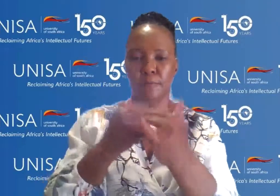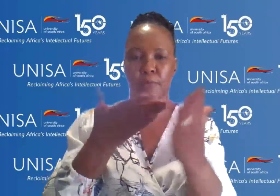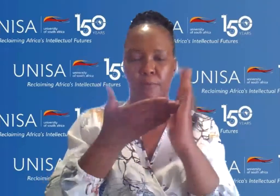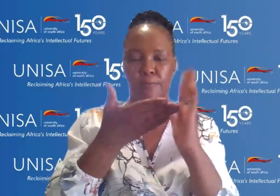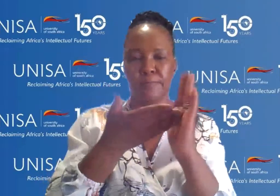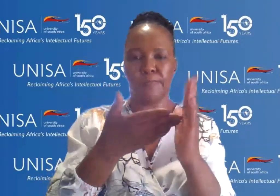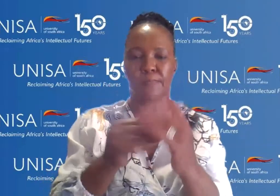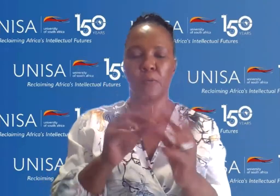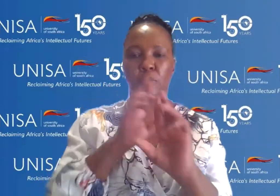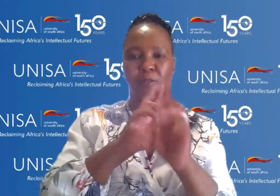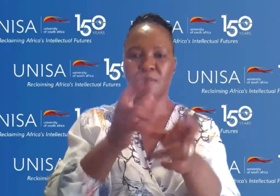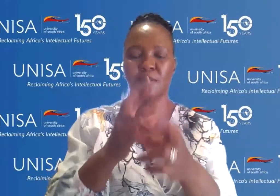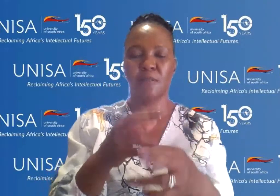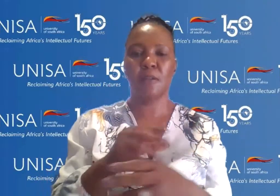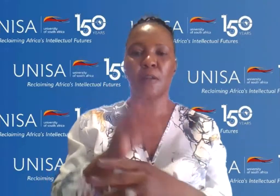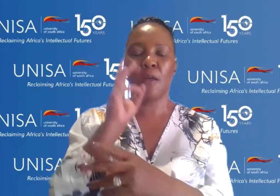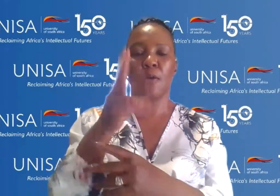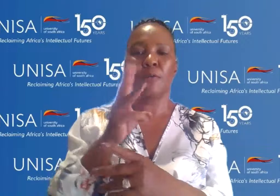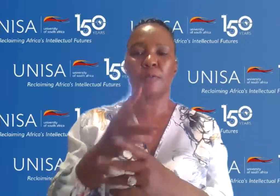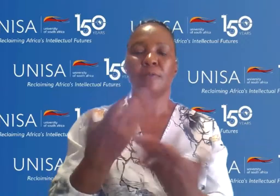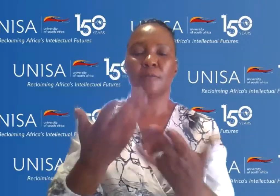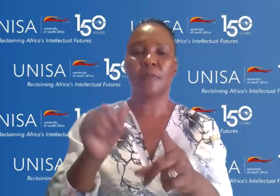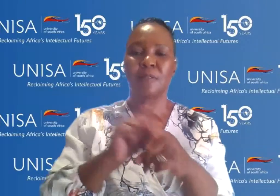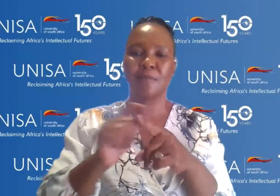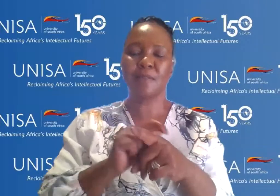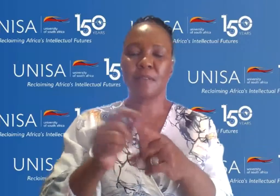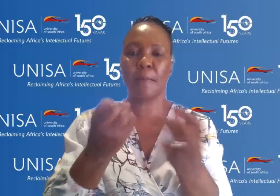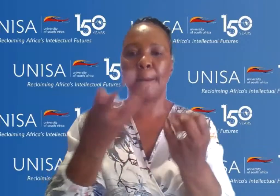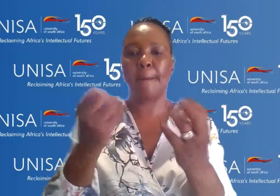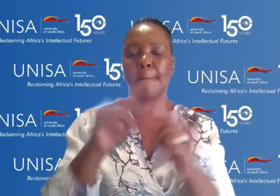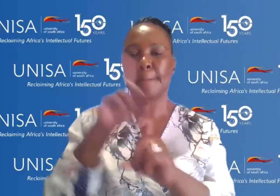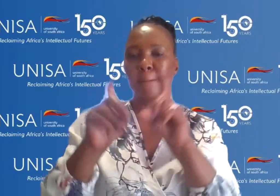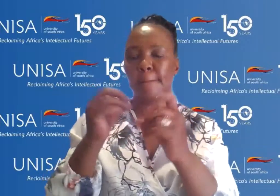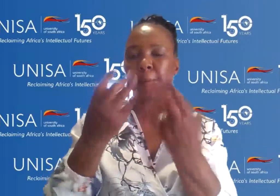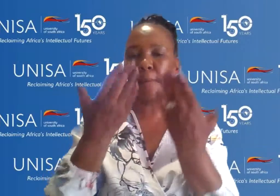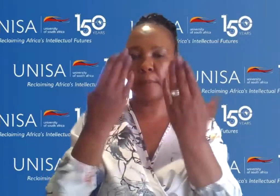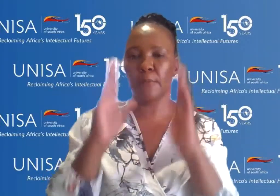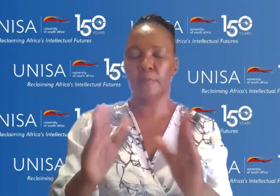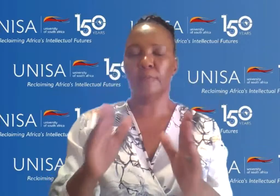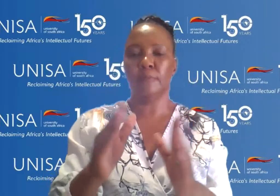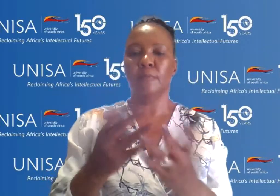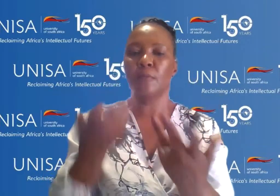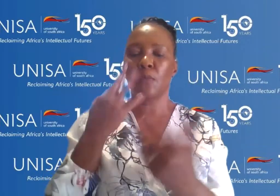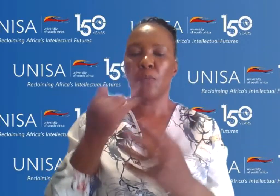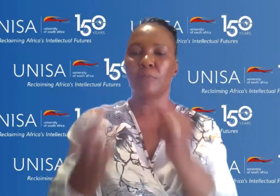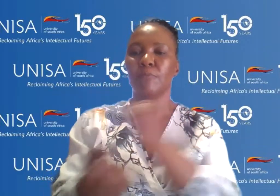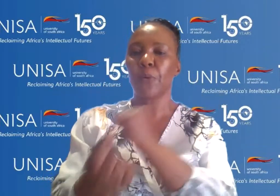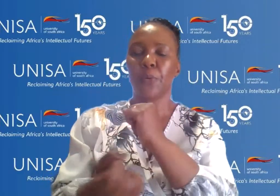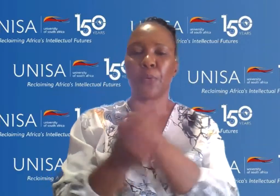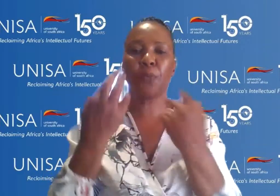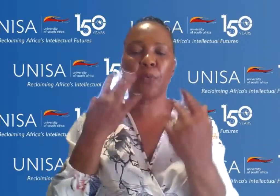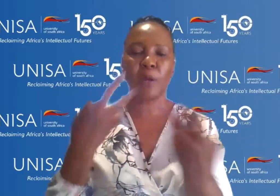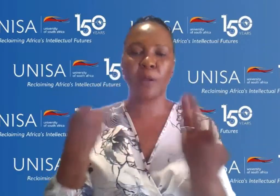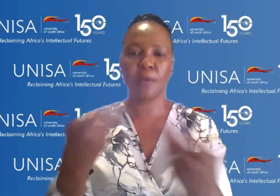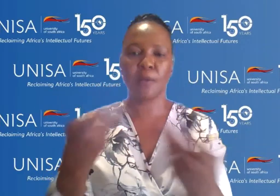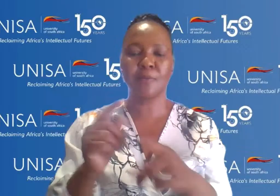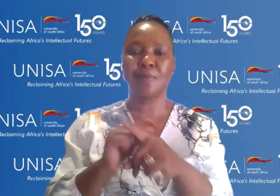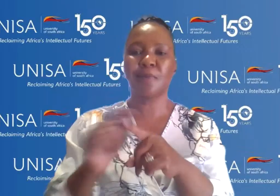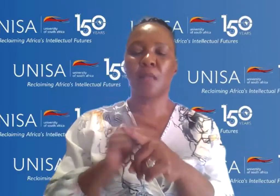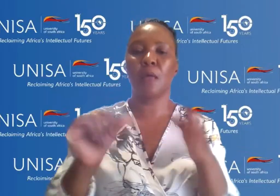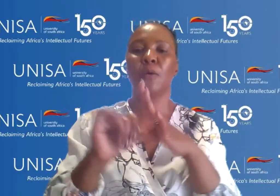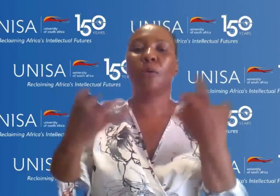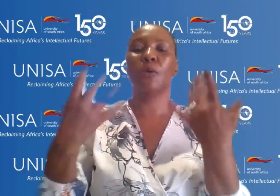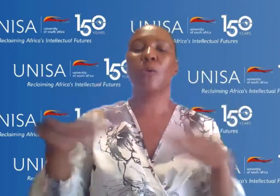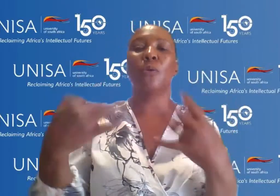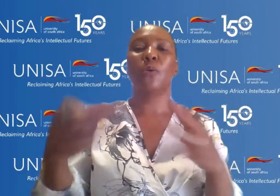Yep, so with regards to training, I see a lot of students who are asking about training. When is training happening? So guys, it's very, very important that you check with